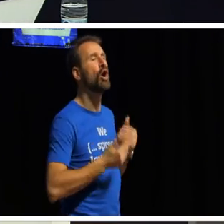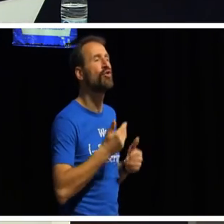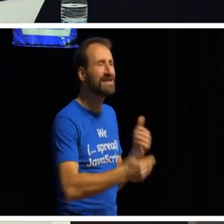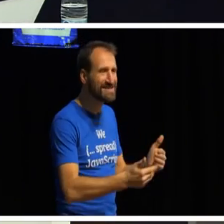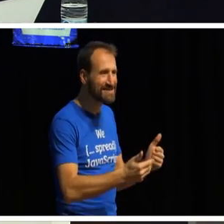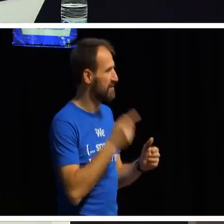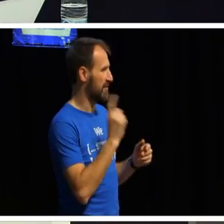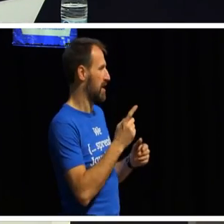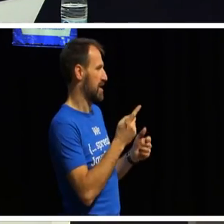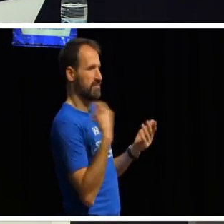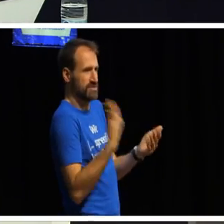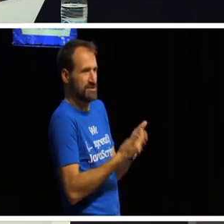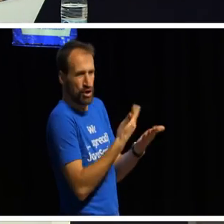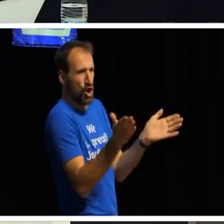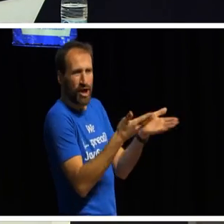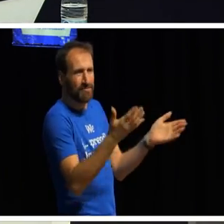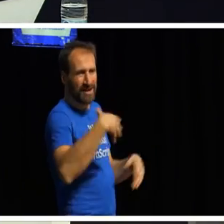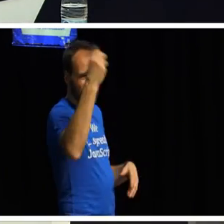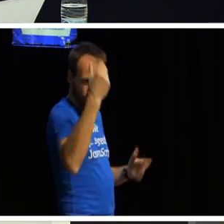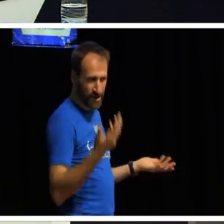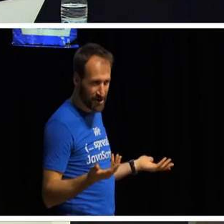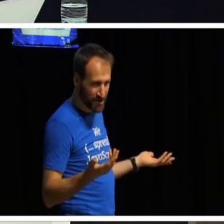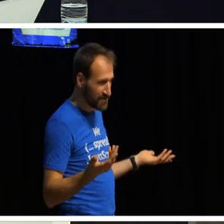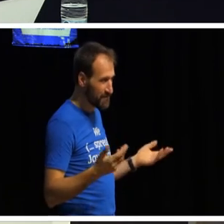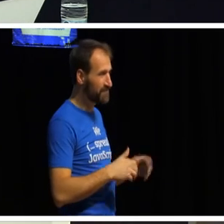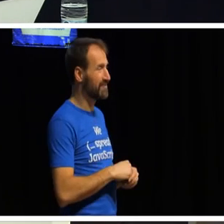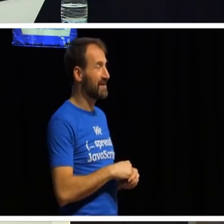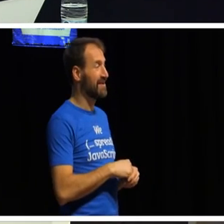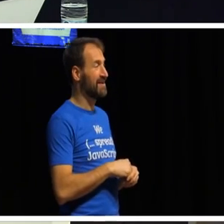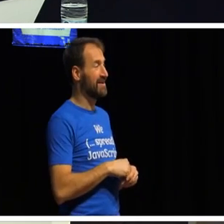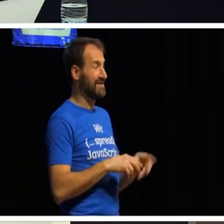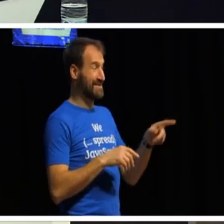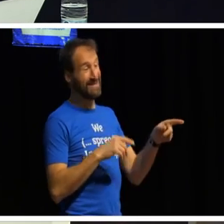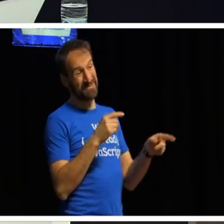won. Promise.race, on the other hand, would say, oh,